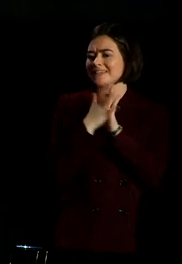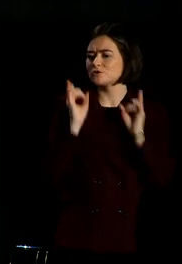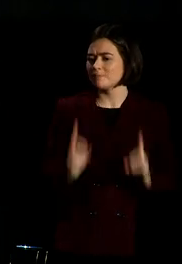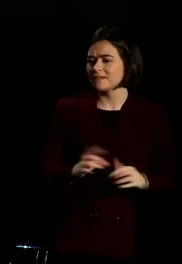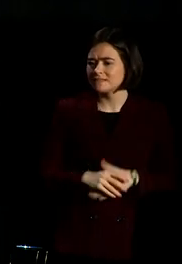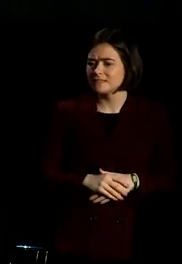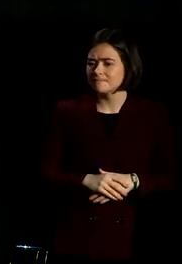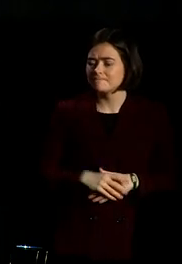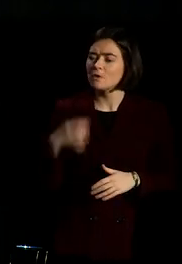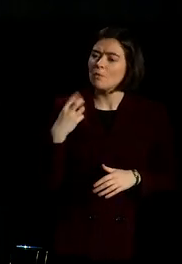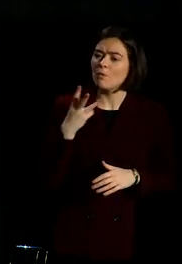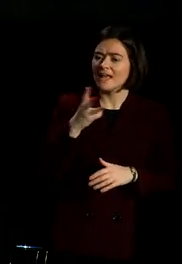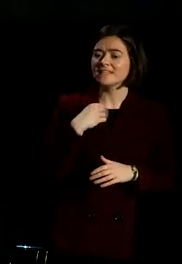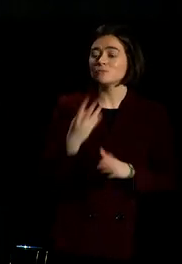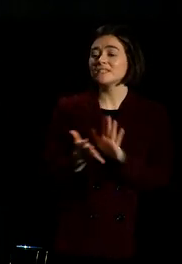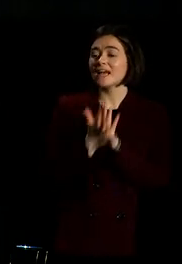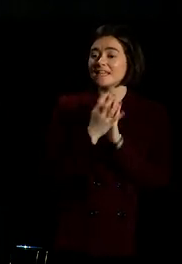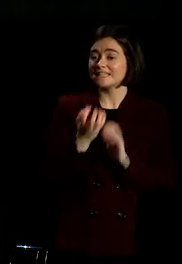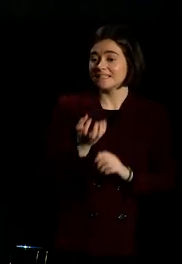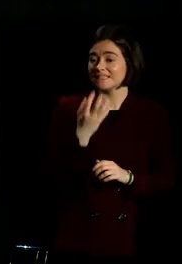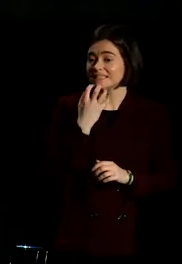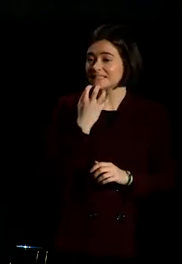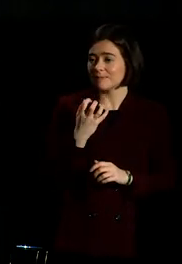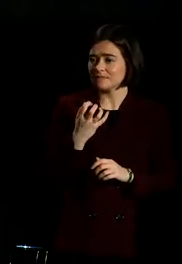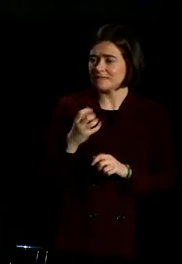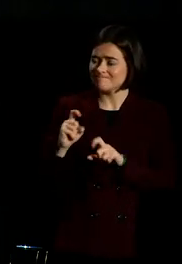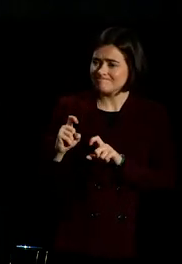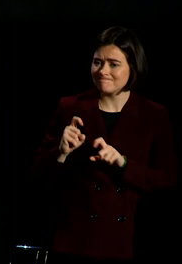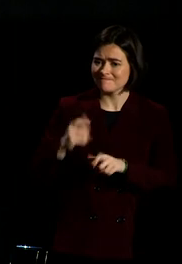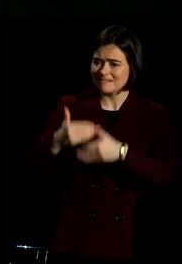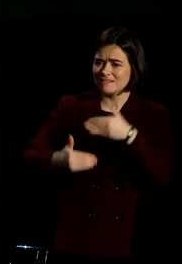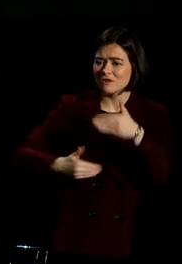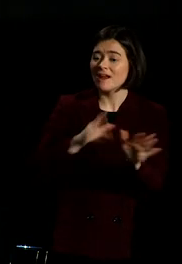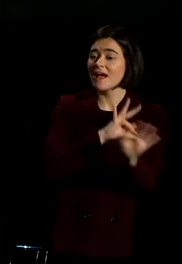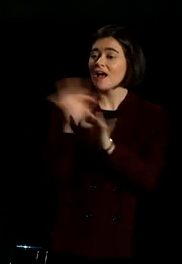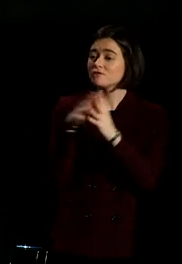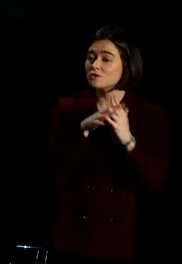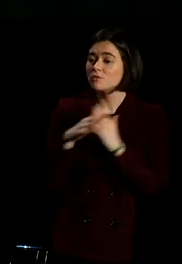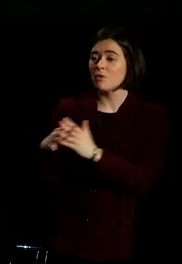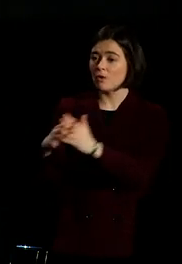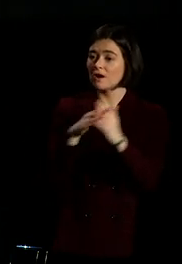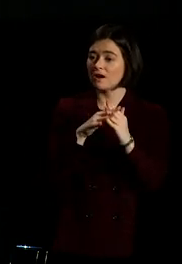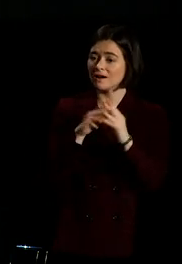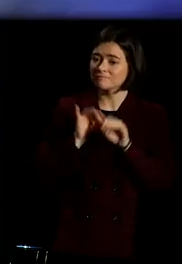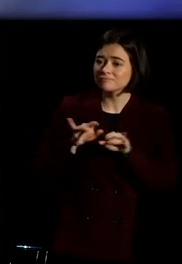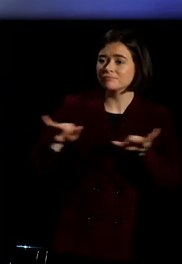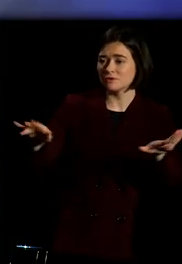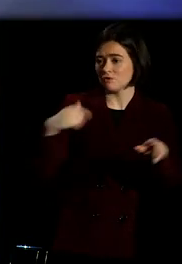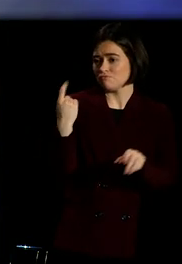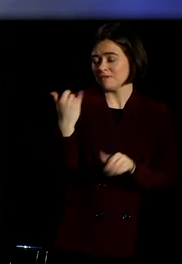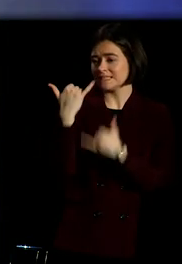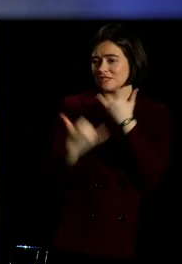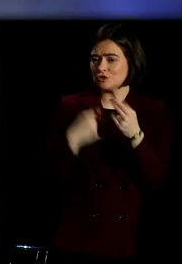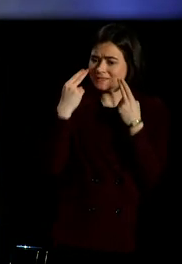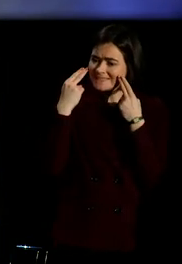ways in which antisemitism has persisted since the war and proliferated over recent years needs to